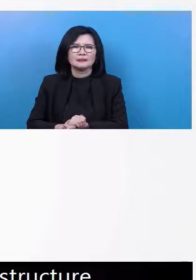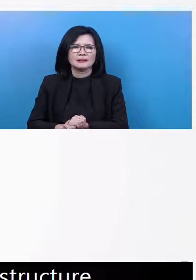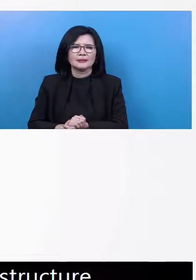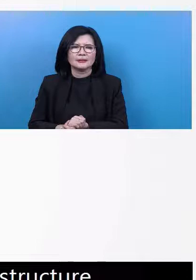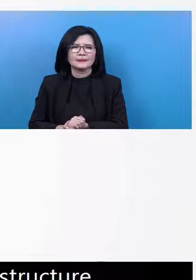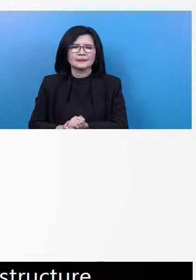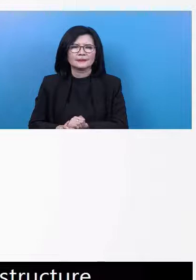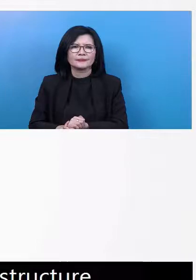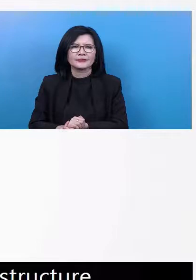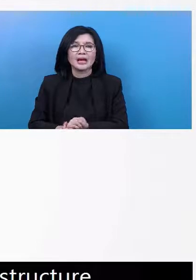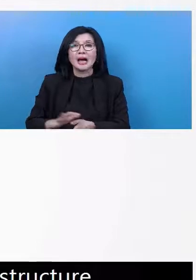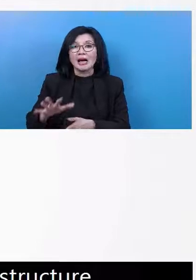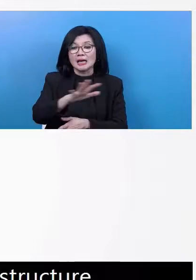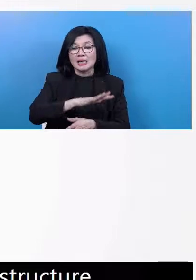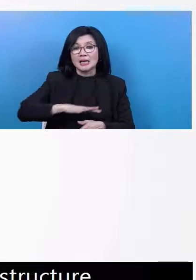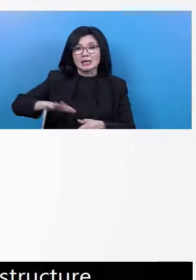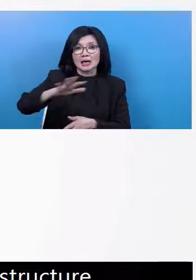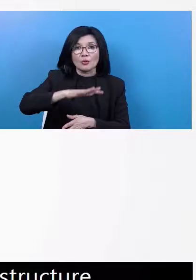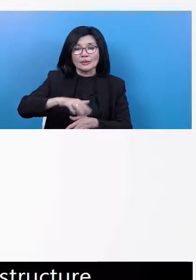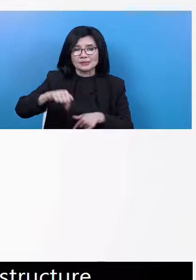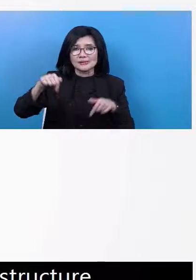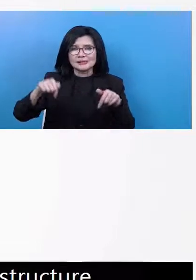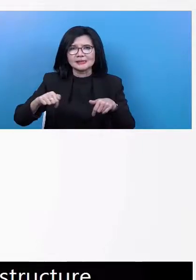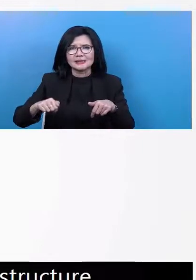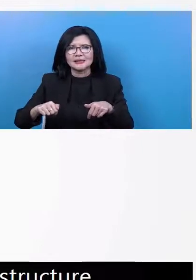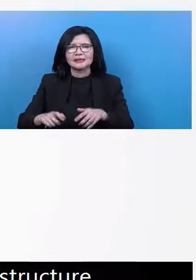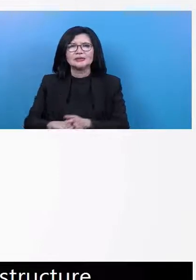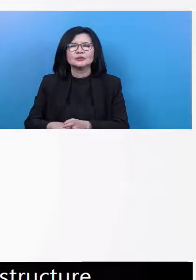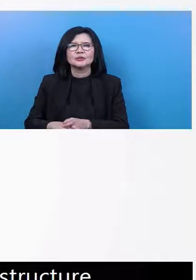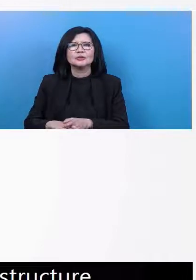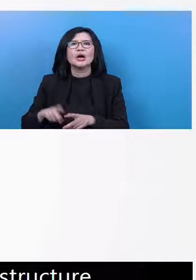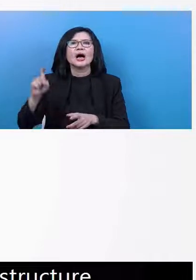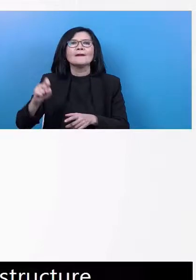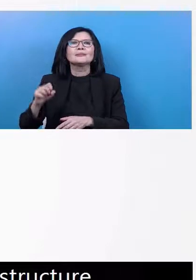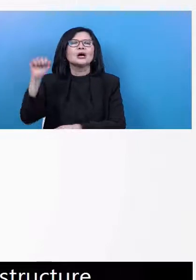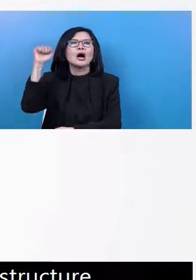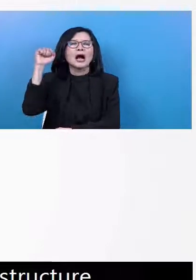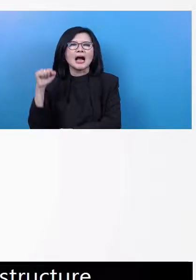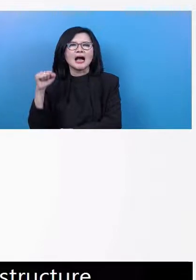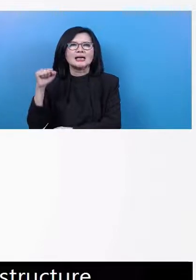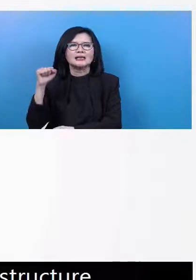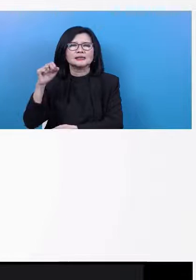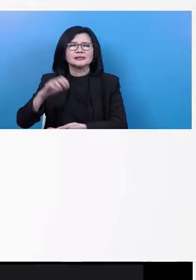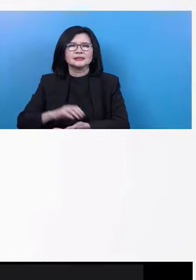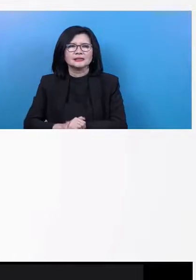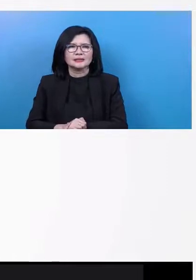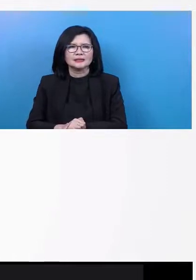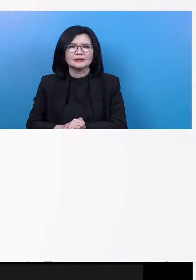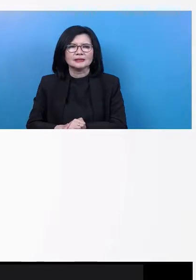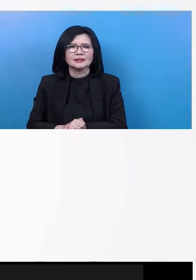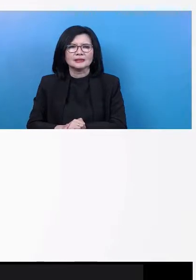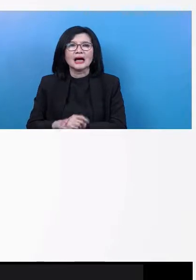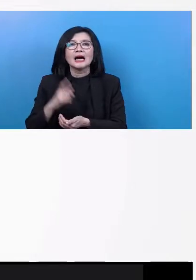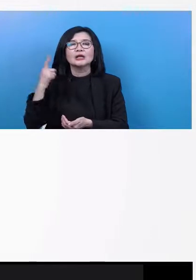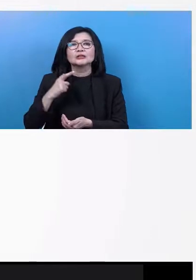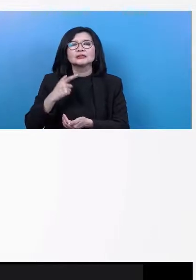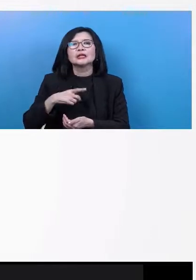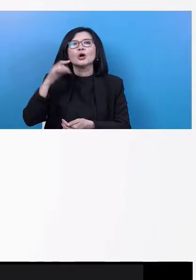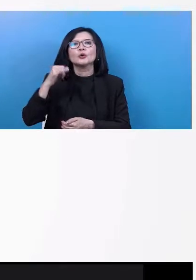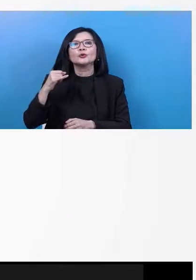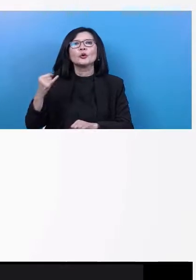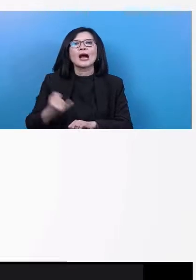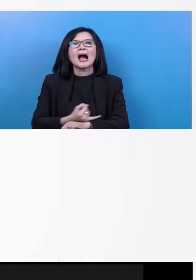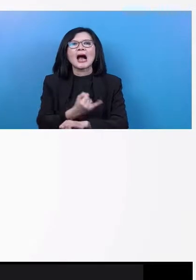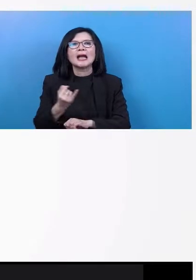the energy requirement within the island itself. It is a kind of mandate